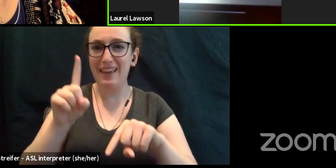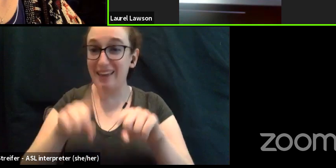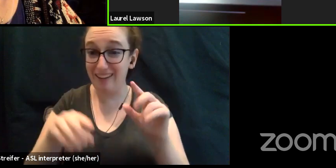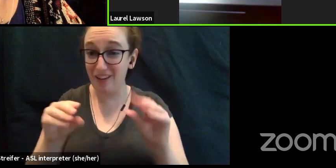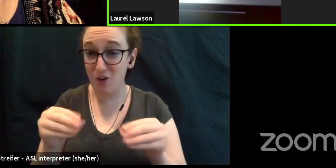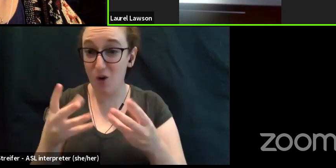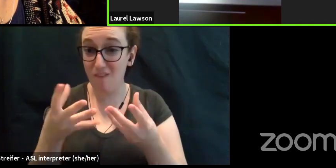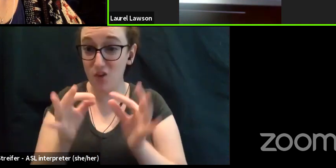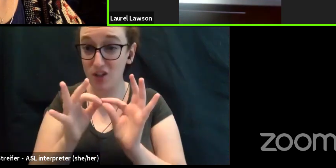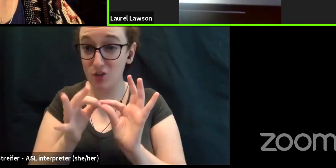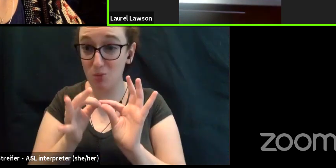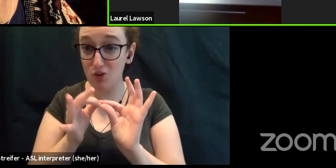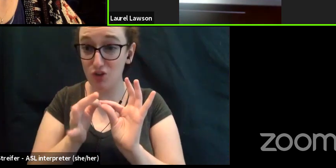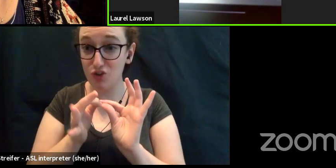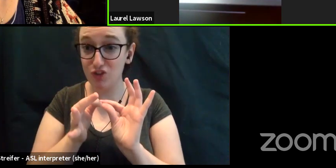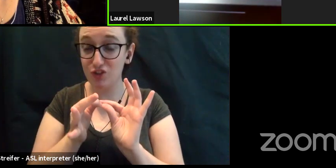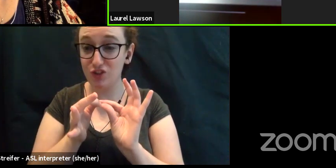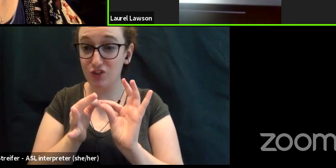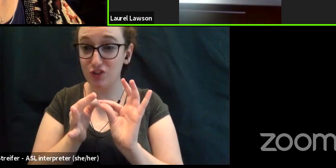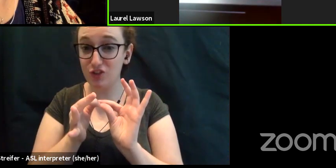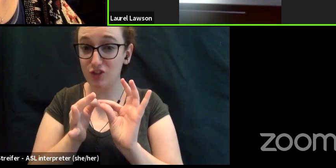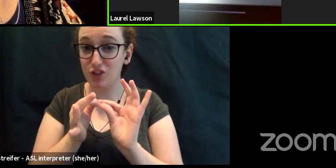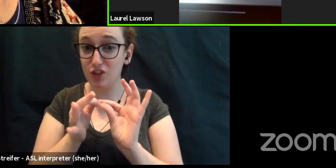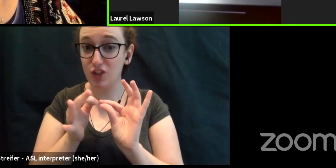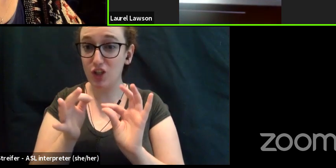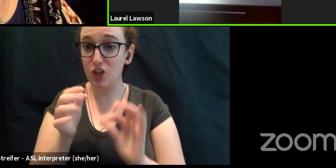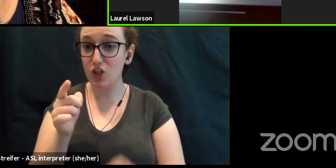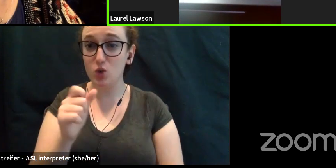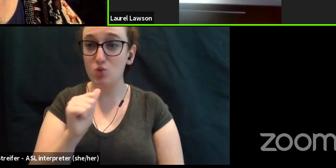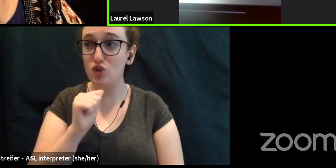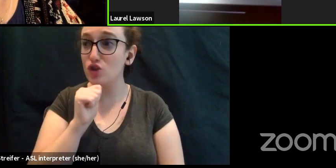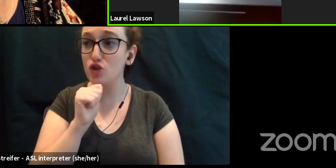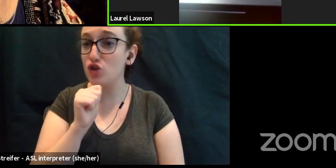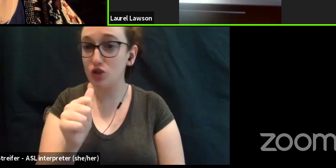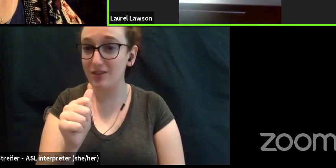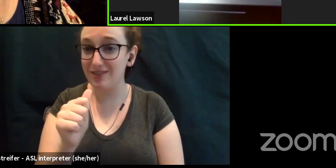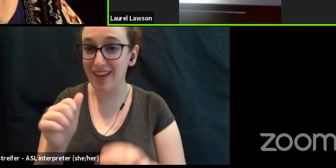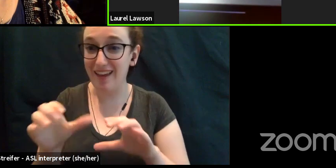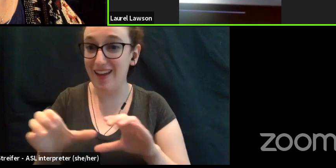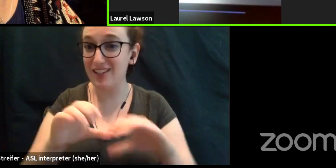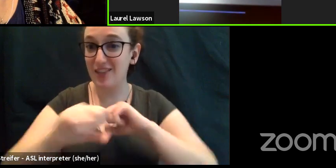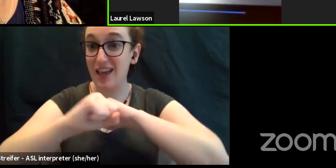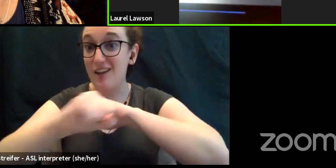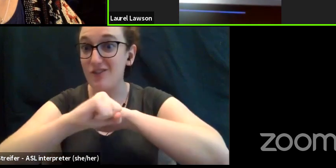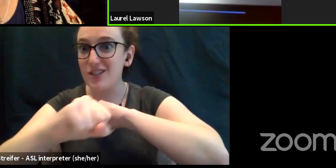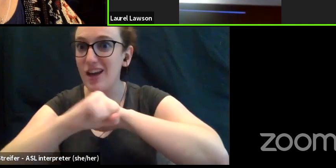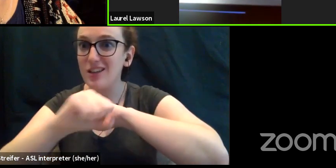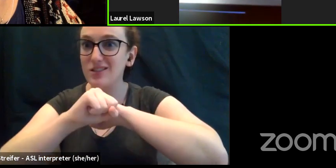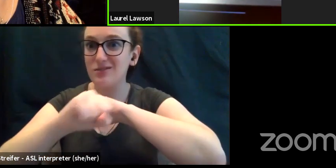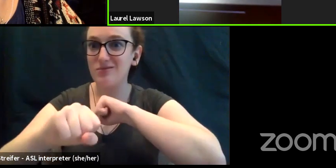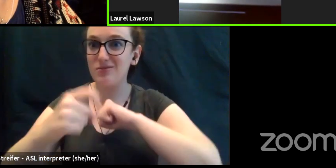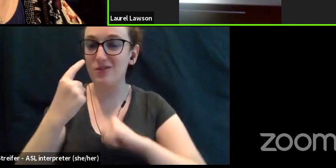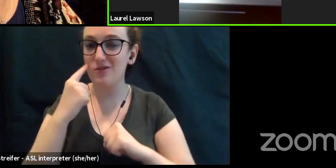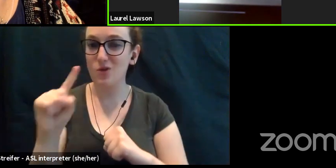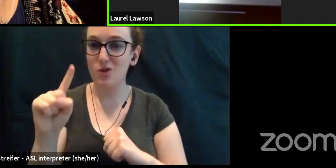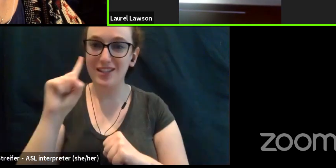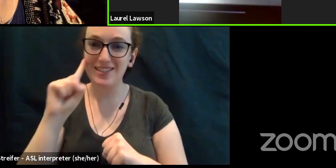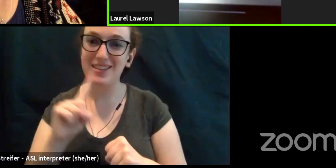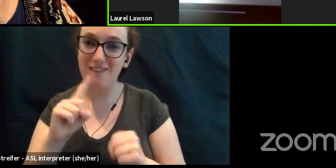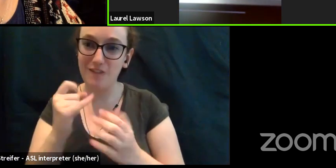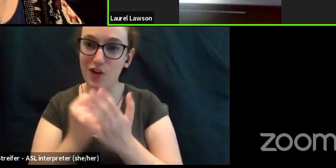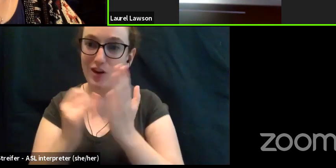interpretation, you wouldn't go out and actively advertise for deaf